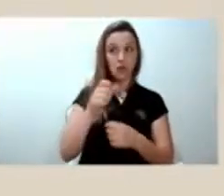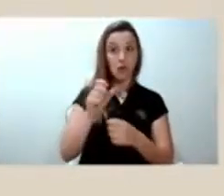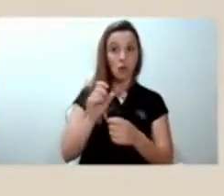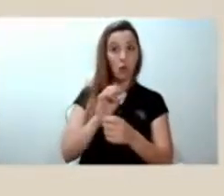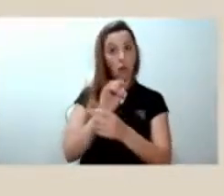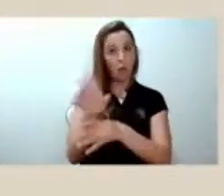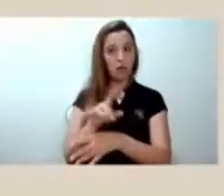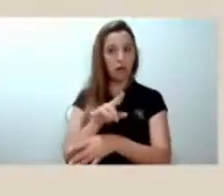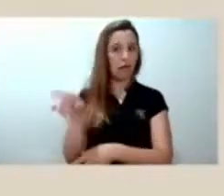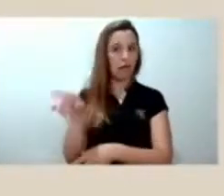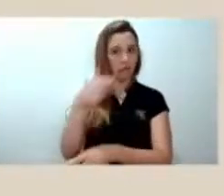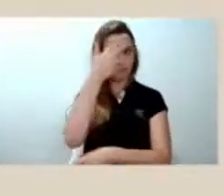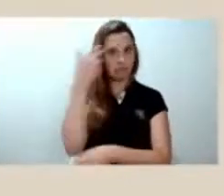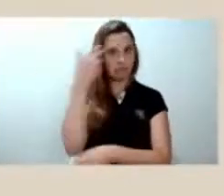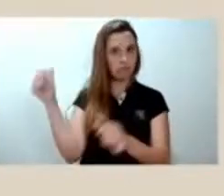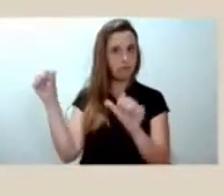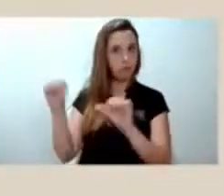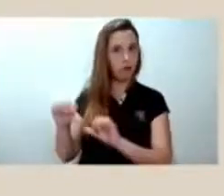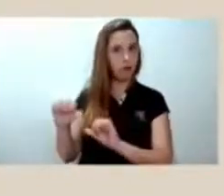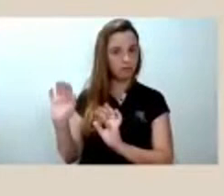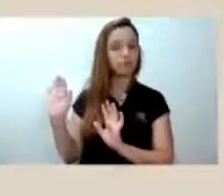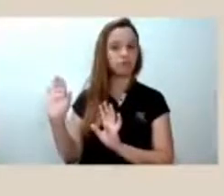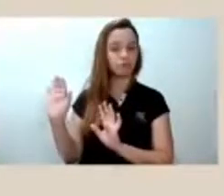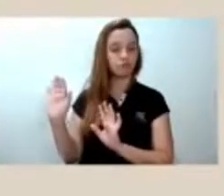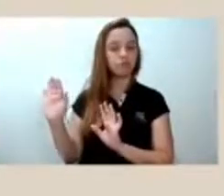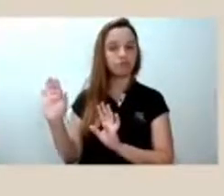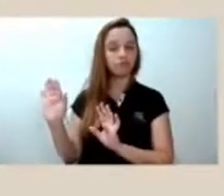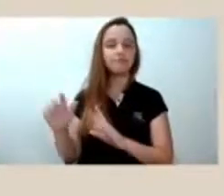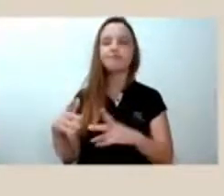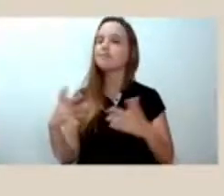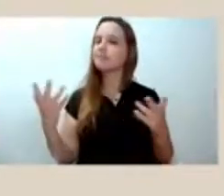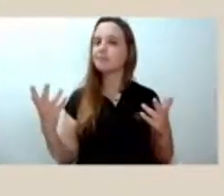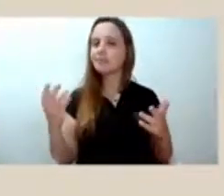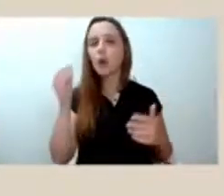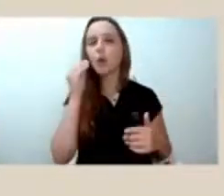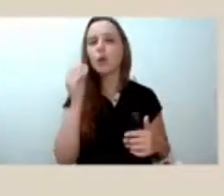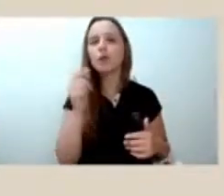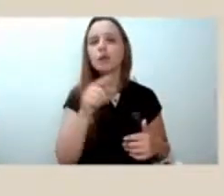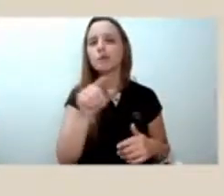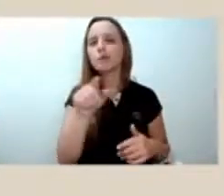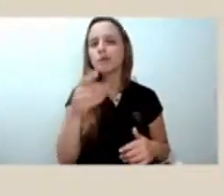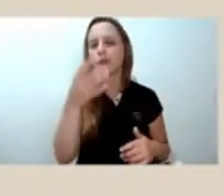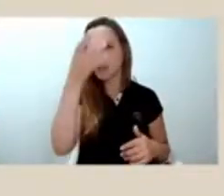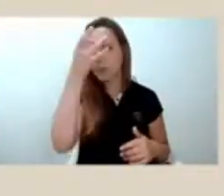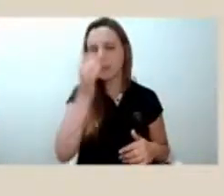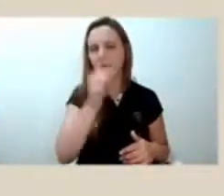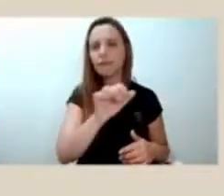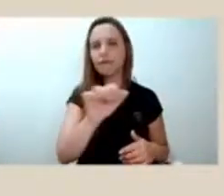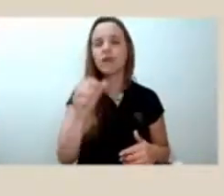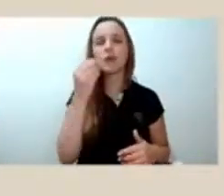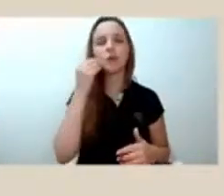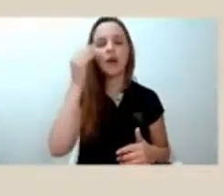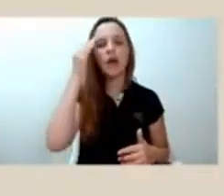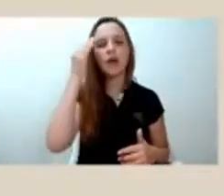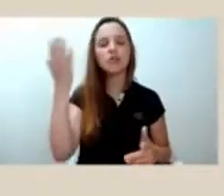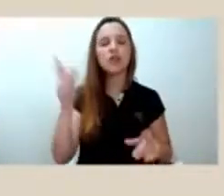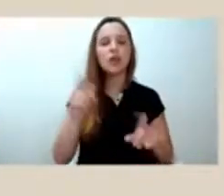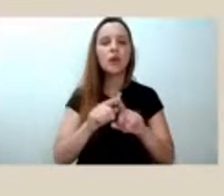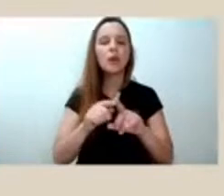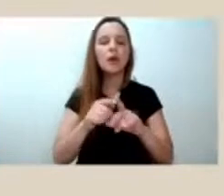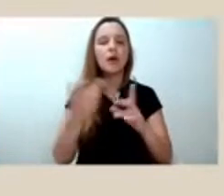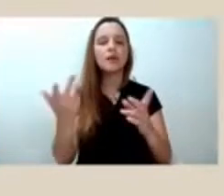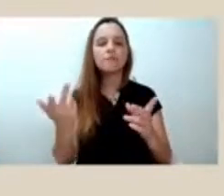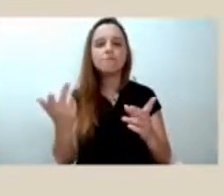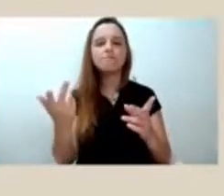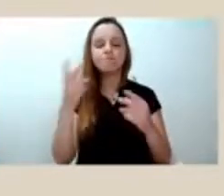then the rest of the people. So how do you think that this perception of the self impacts on the work that you've